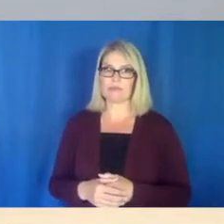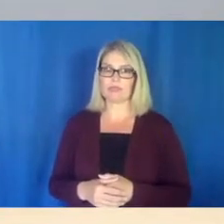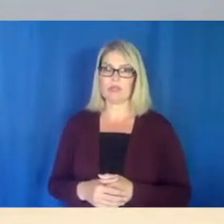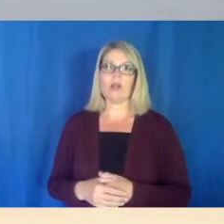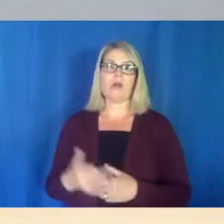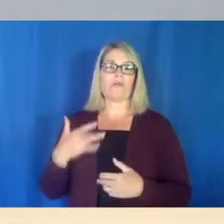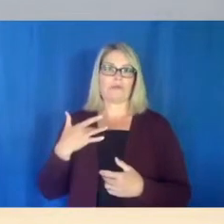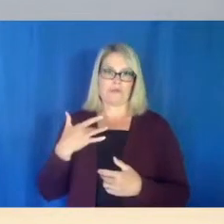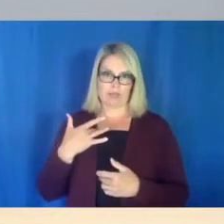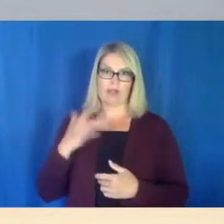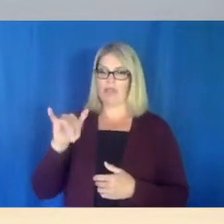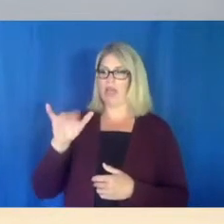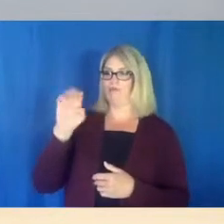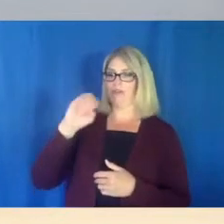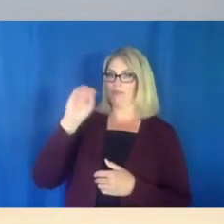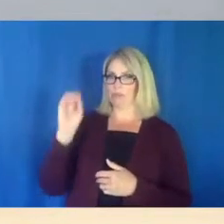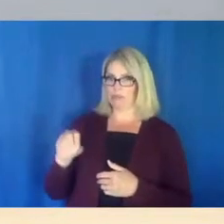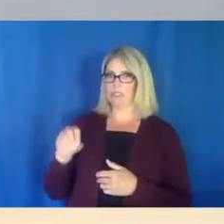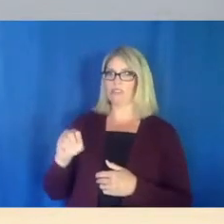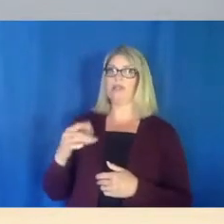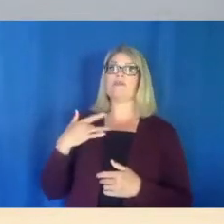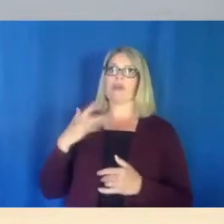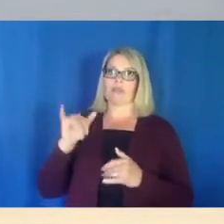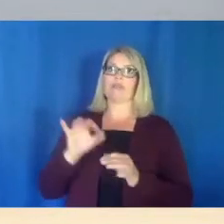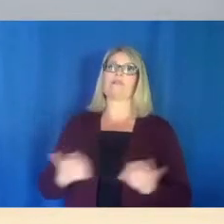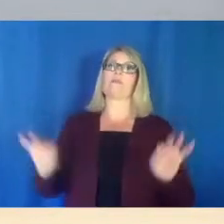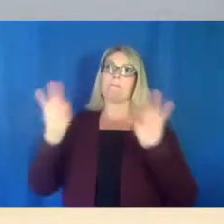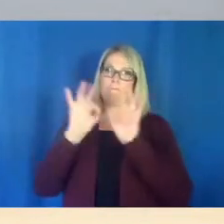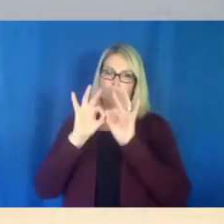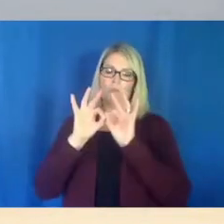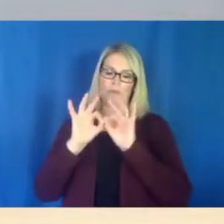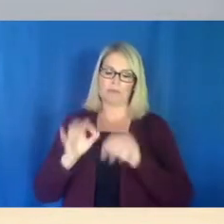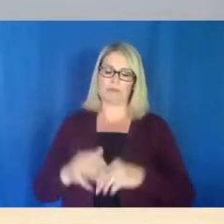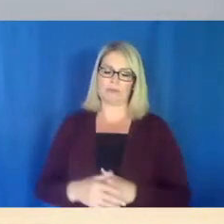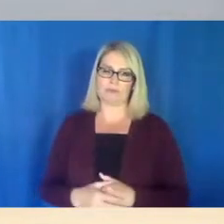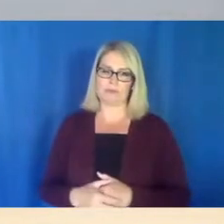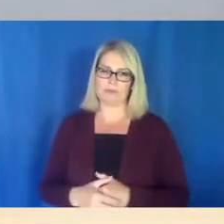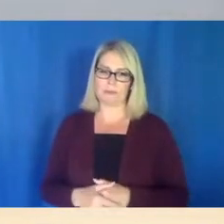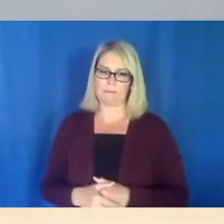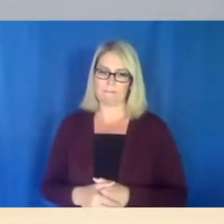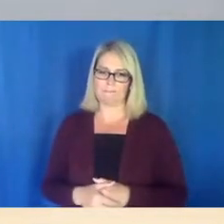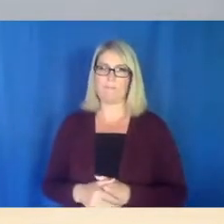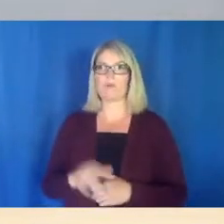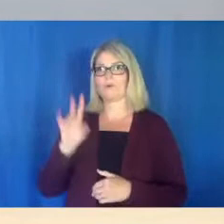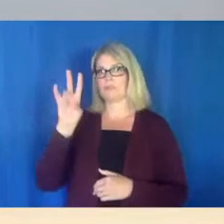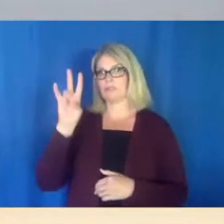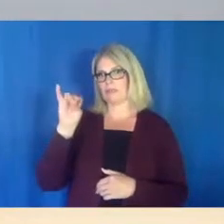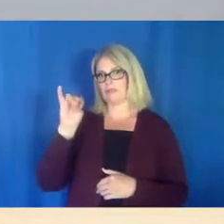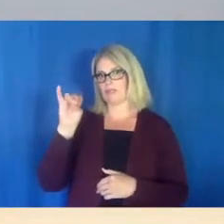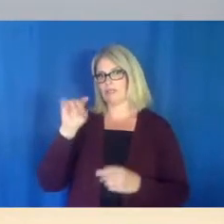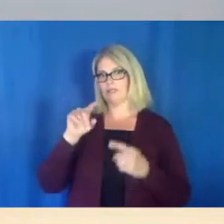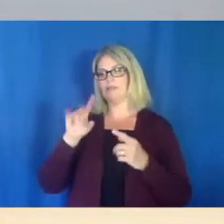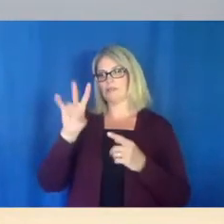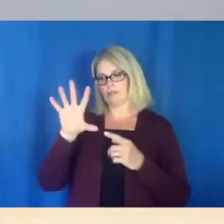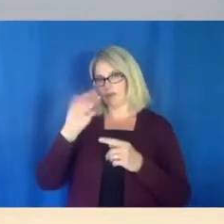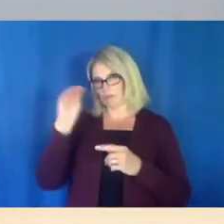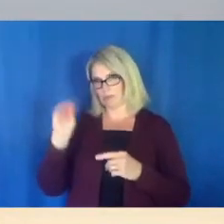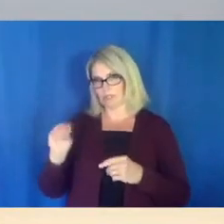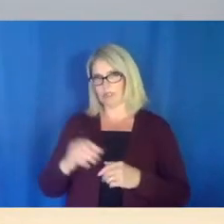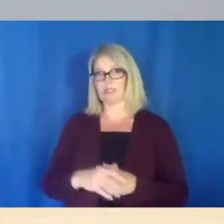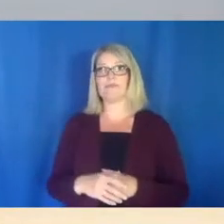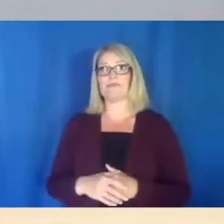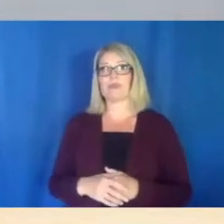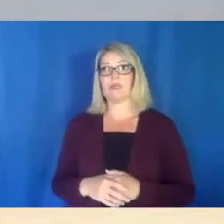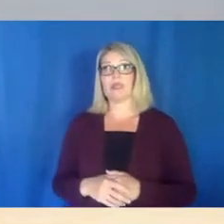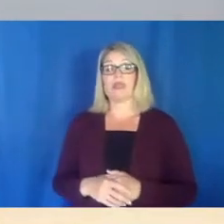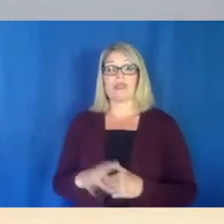target has been really important. And so and that leads into the second part of your